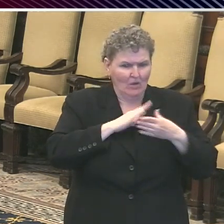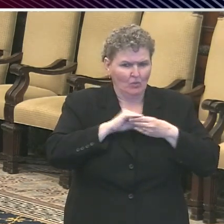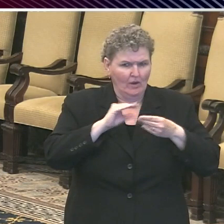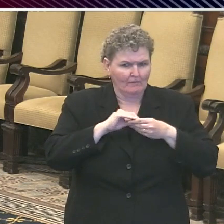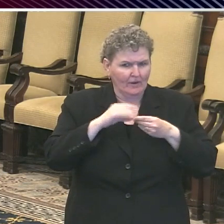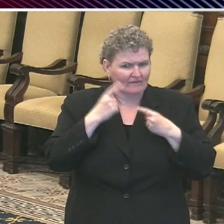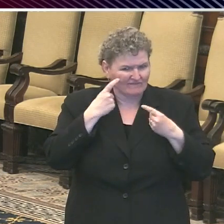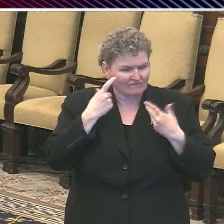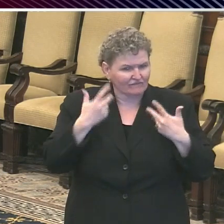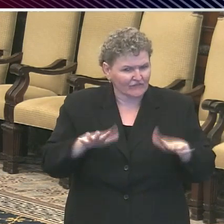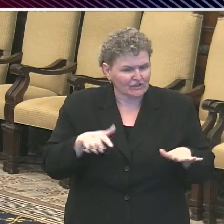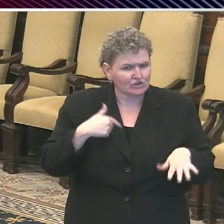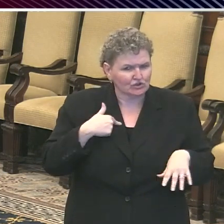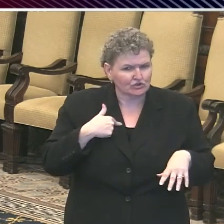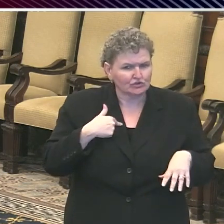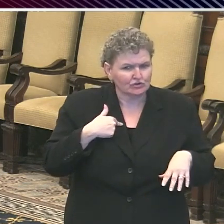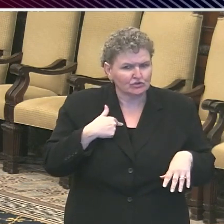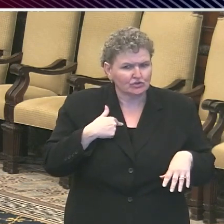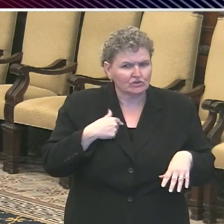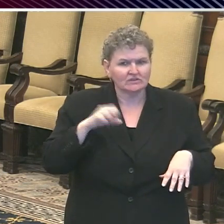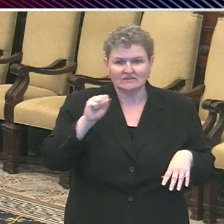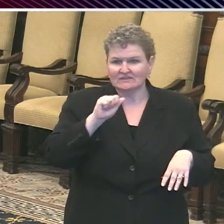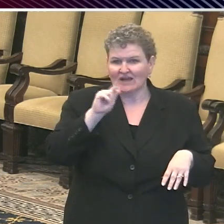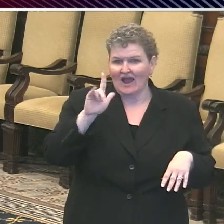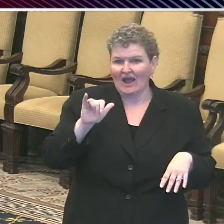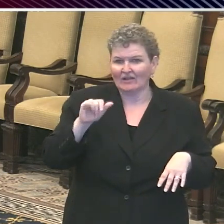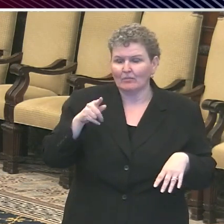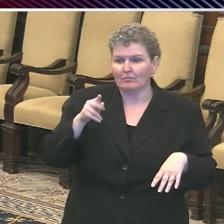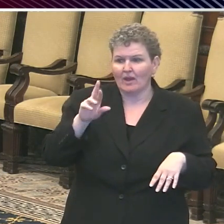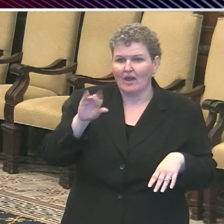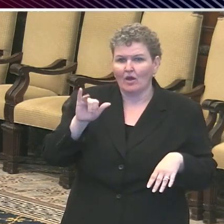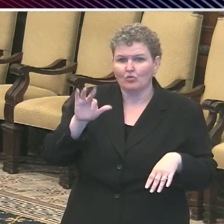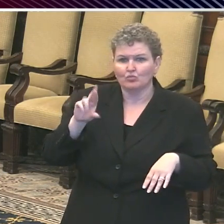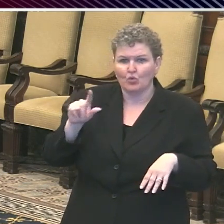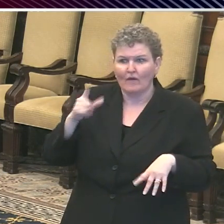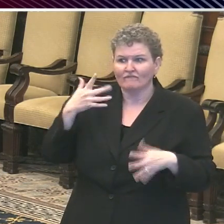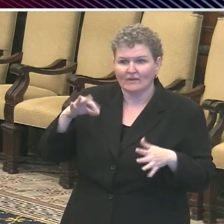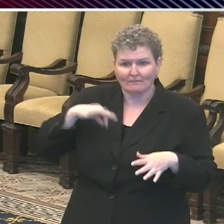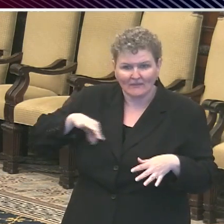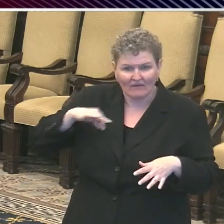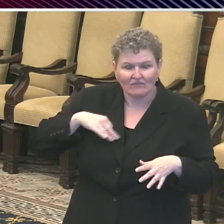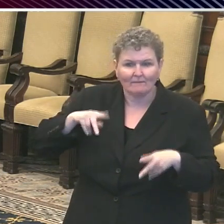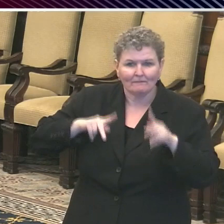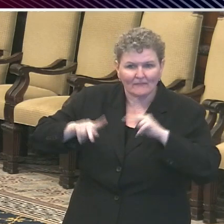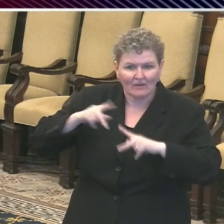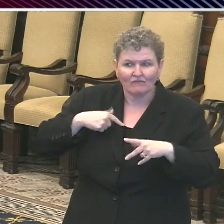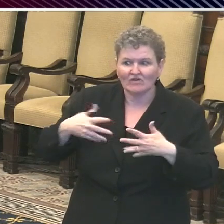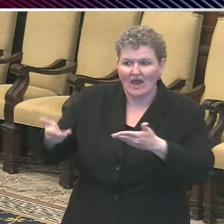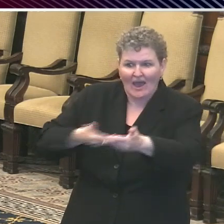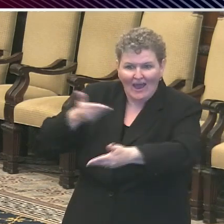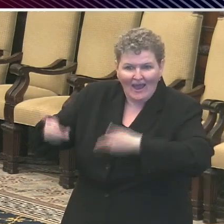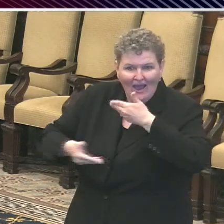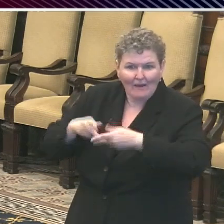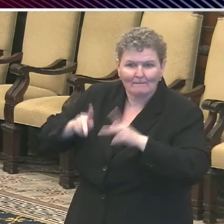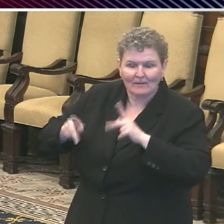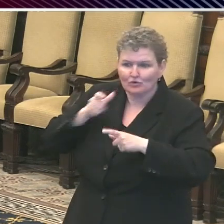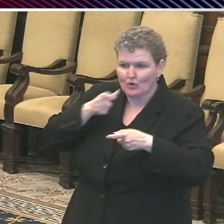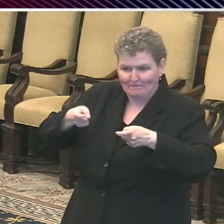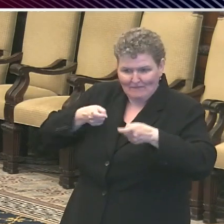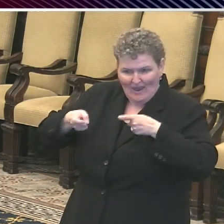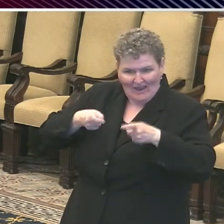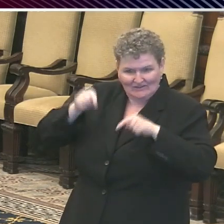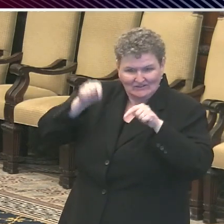provide salary, payroll, and benefits for people that we hire and we manage as we would